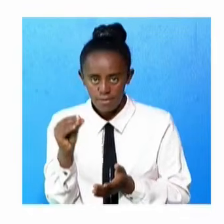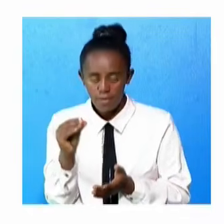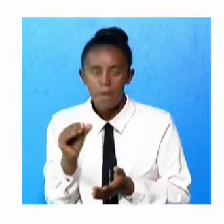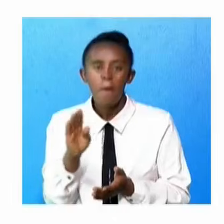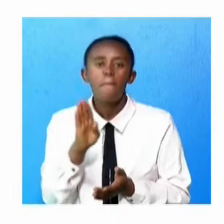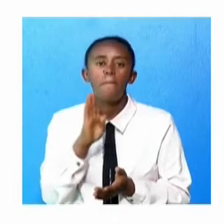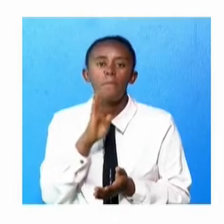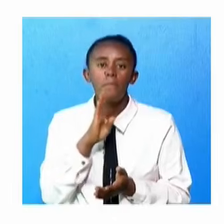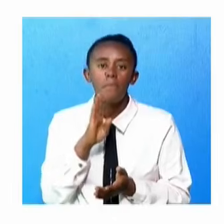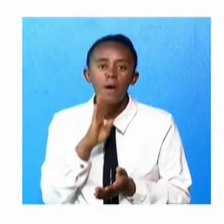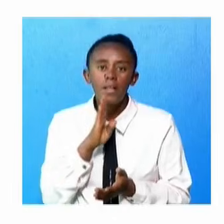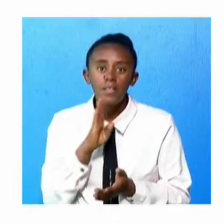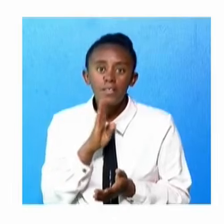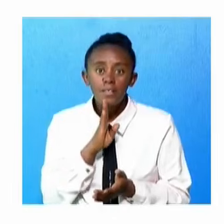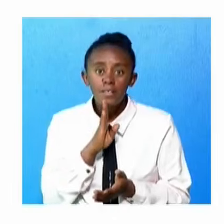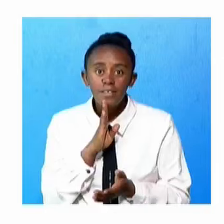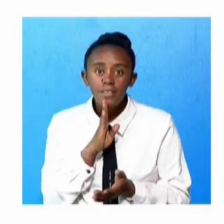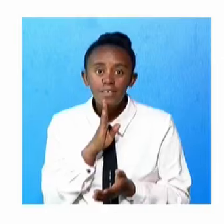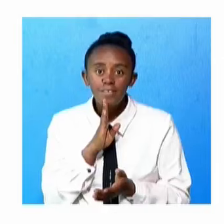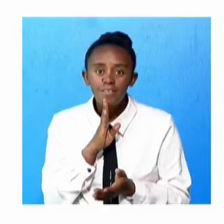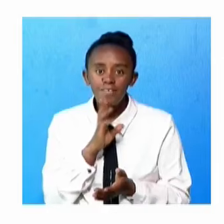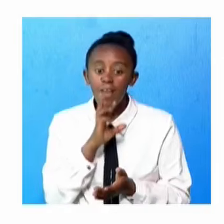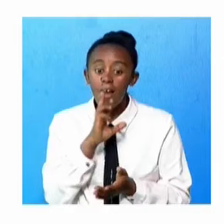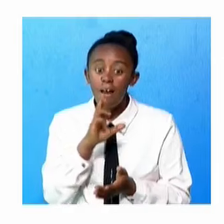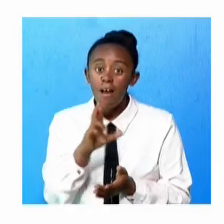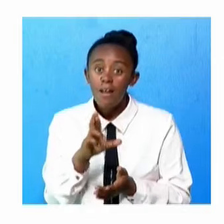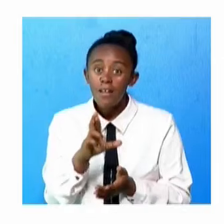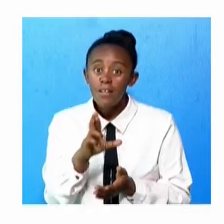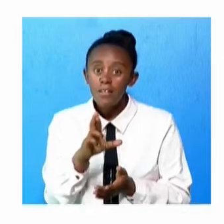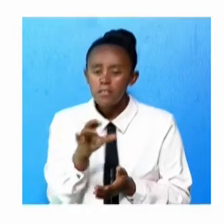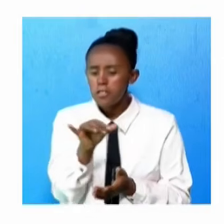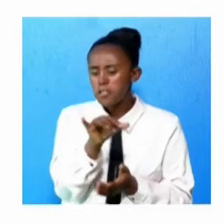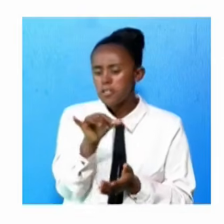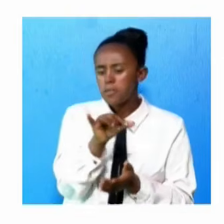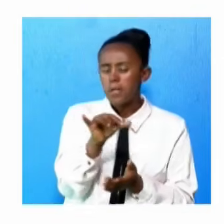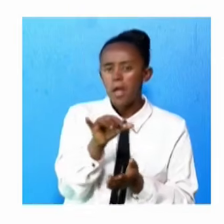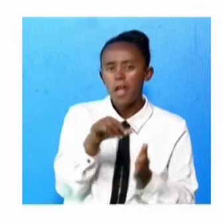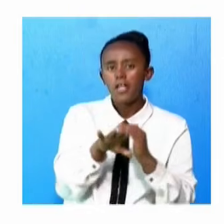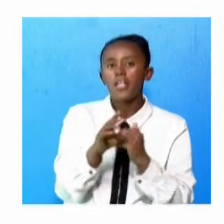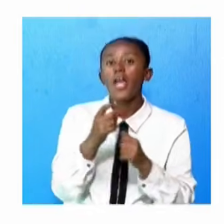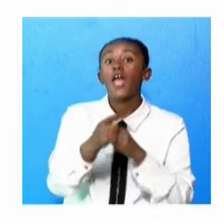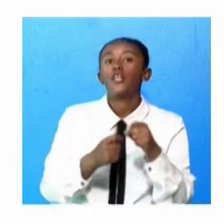Bati are similar in age.